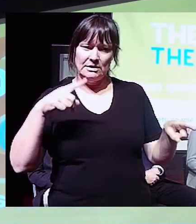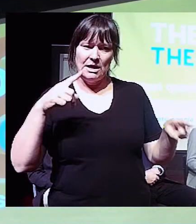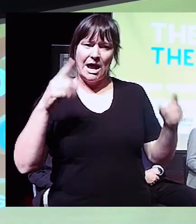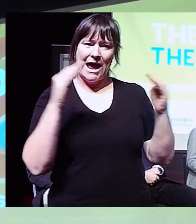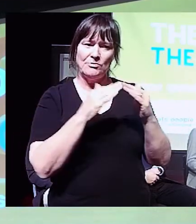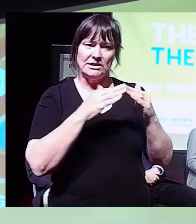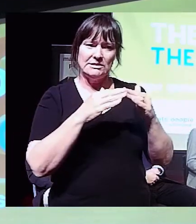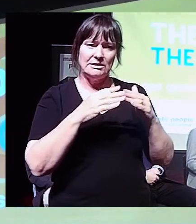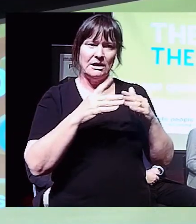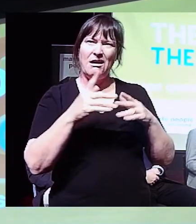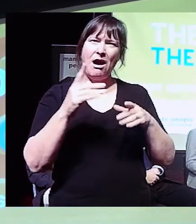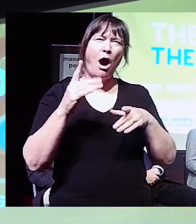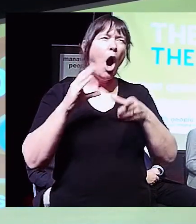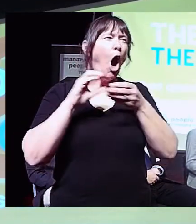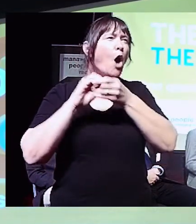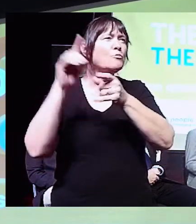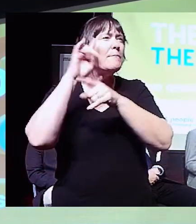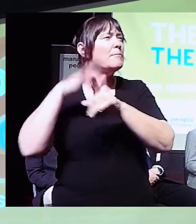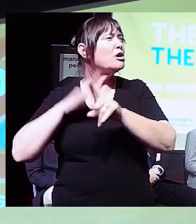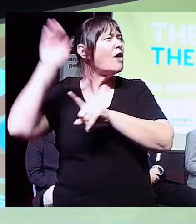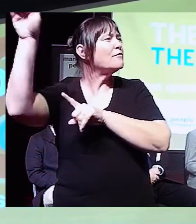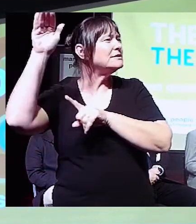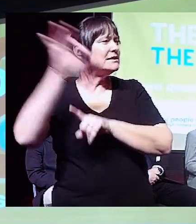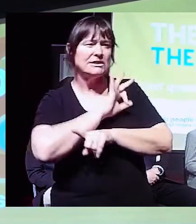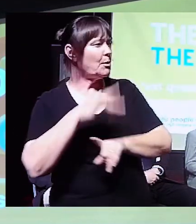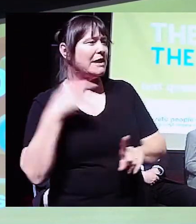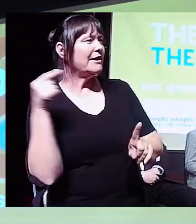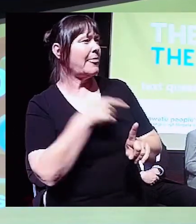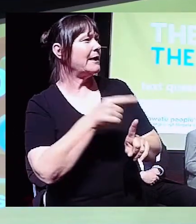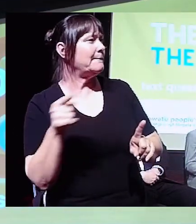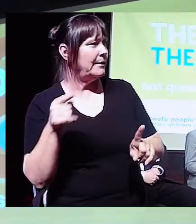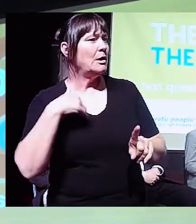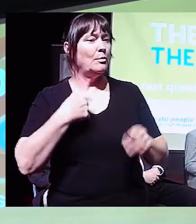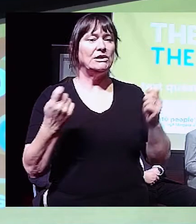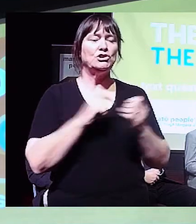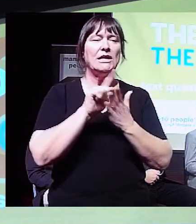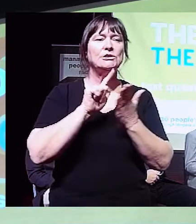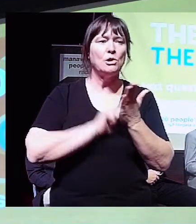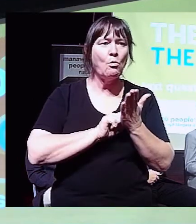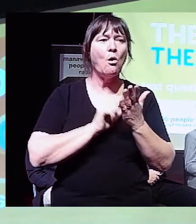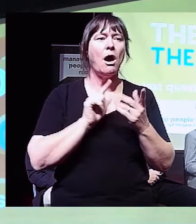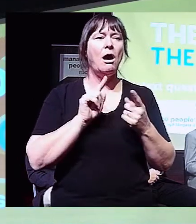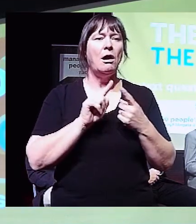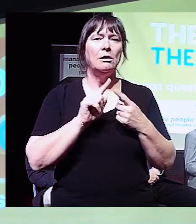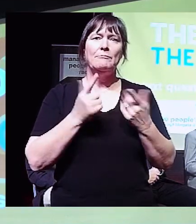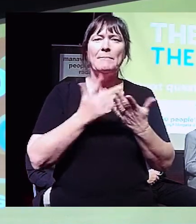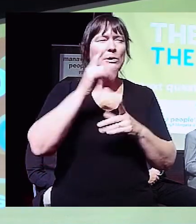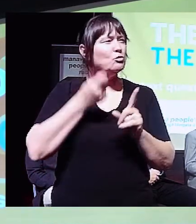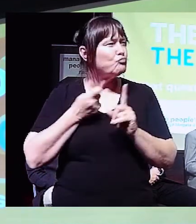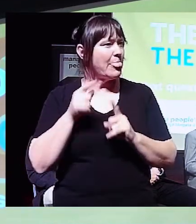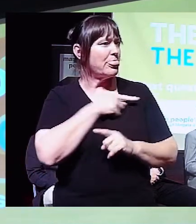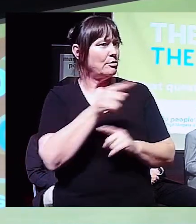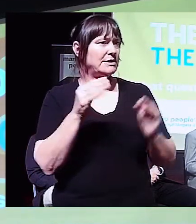were cleared out, if we could have a law change that alters some of that and also allows them to be perhaps rented. There are